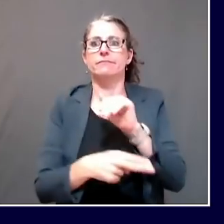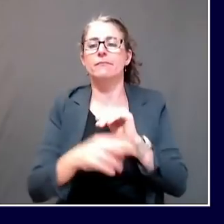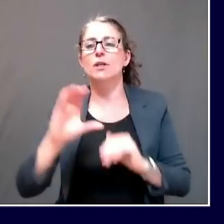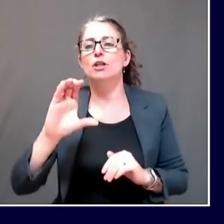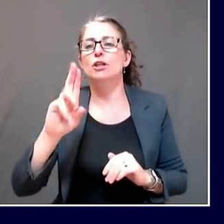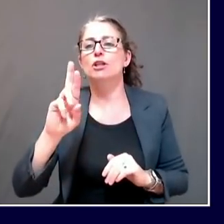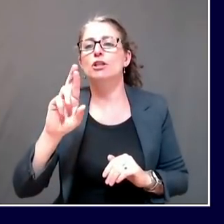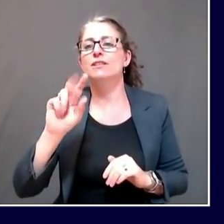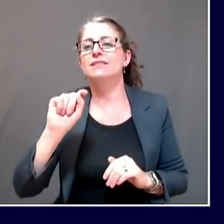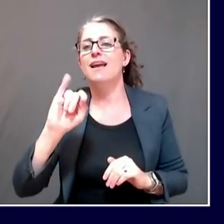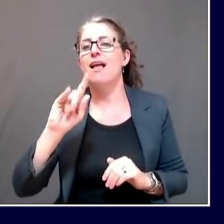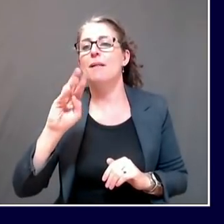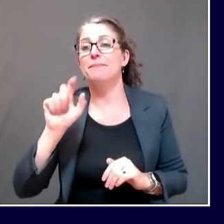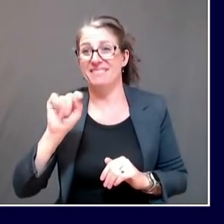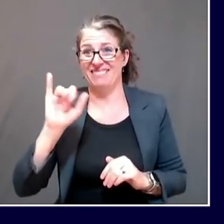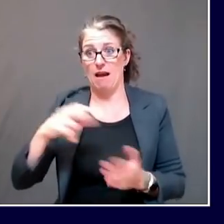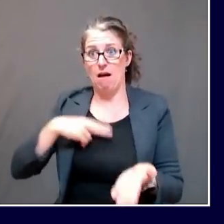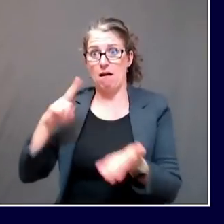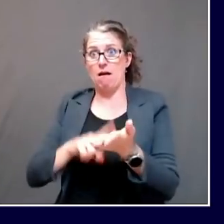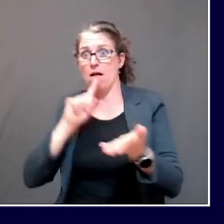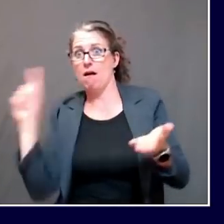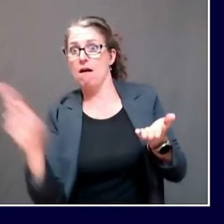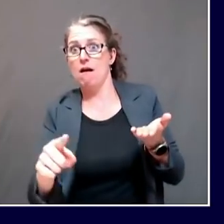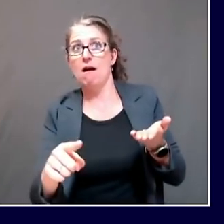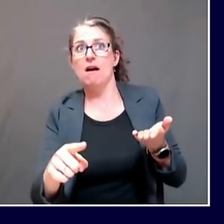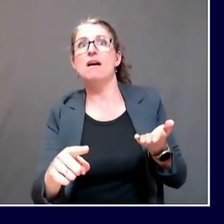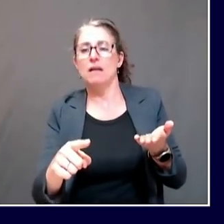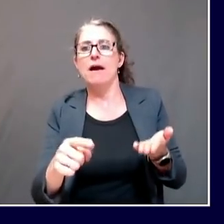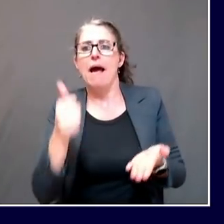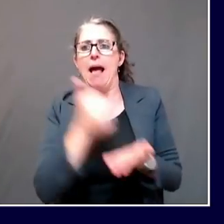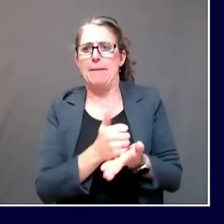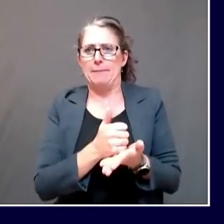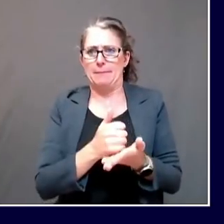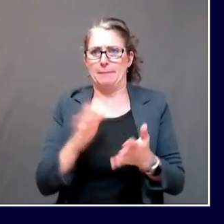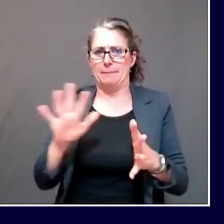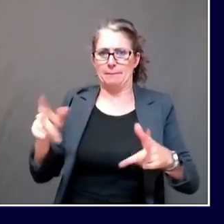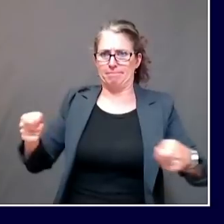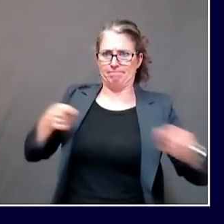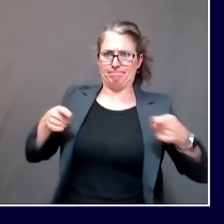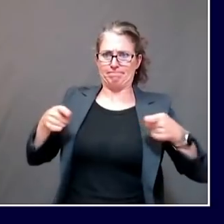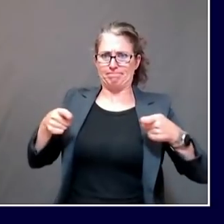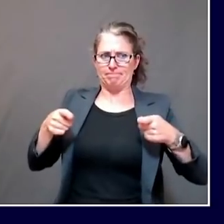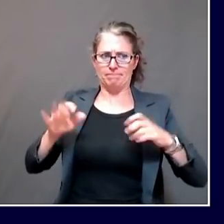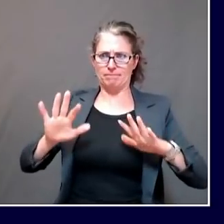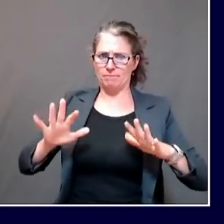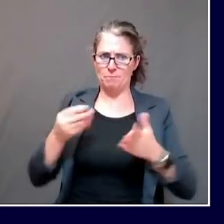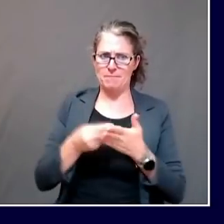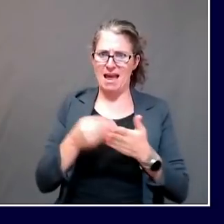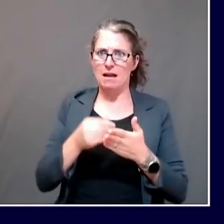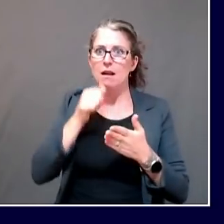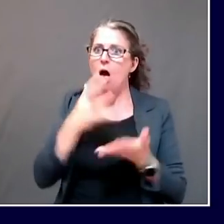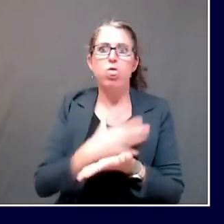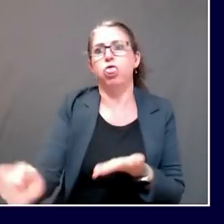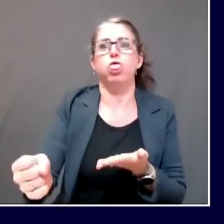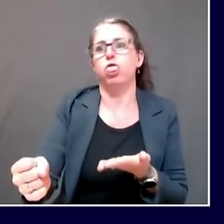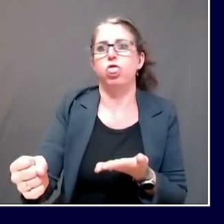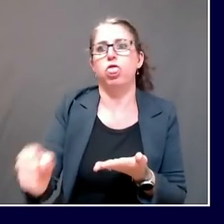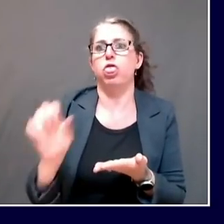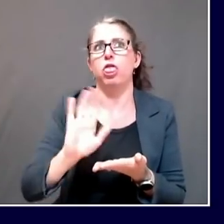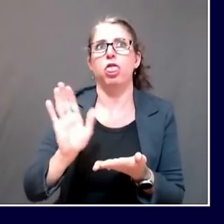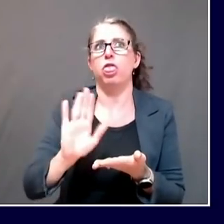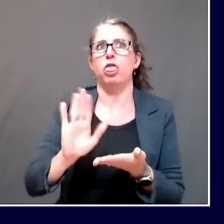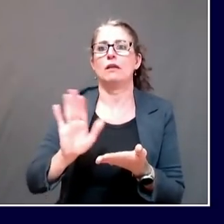June. Maintain budget stability in the face of a state revenue shortfall that is projected and is caused by,